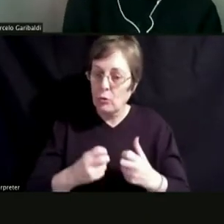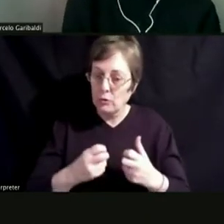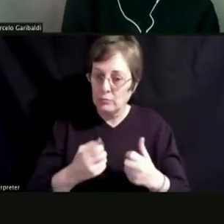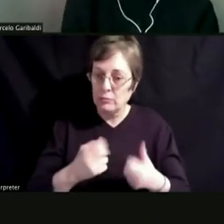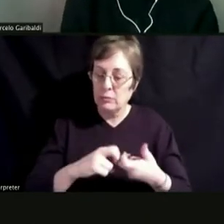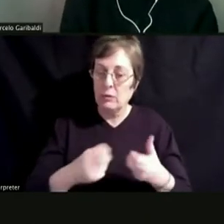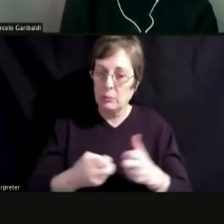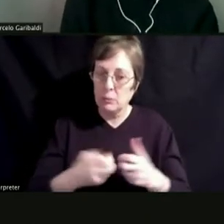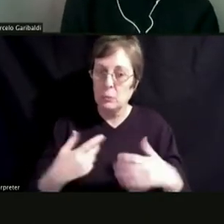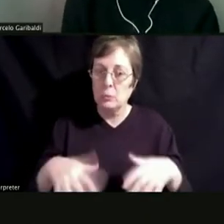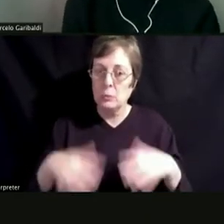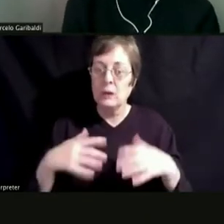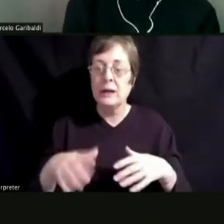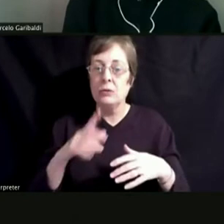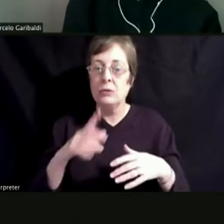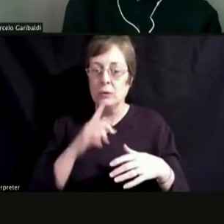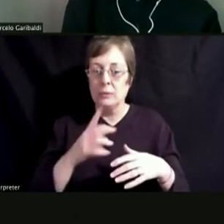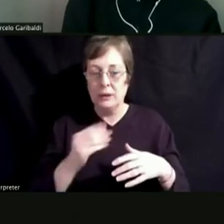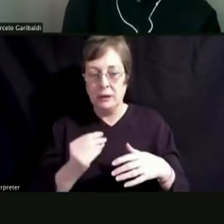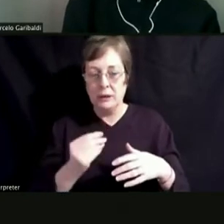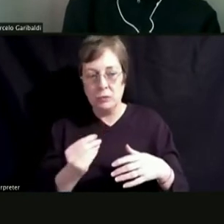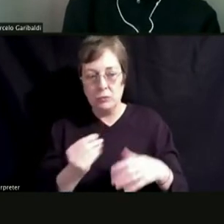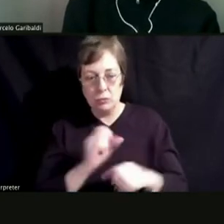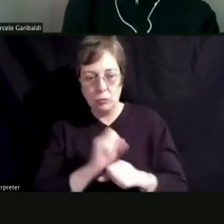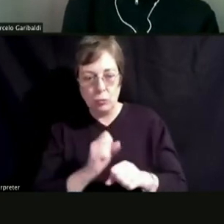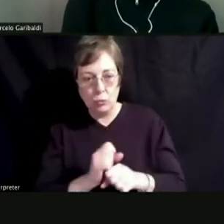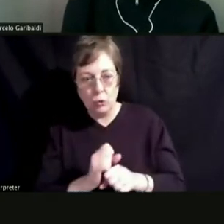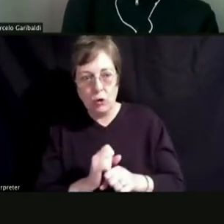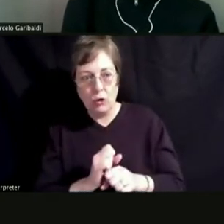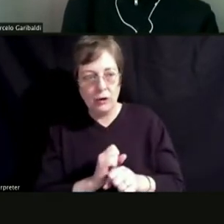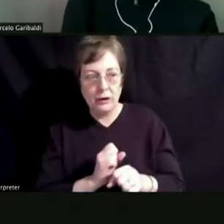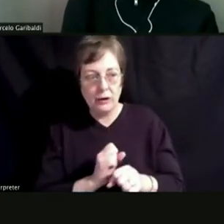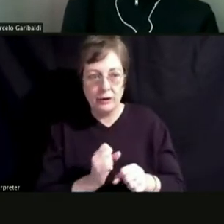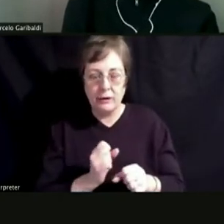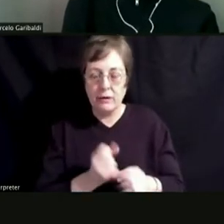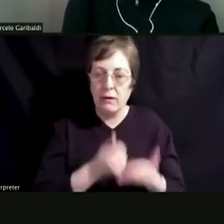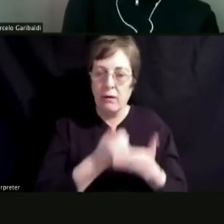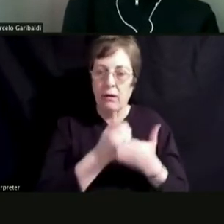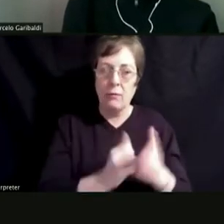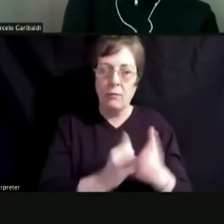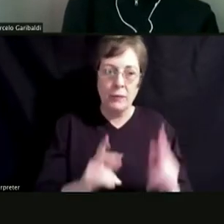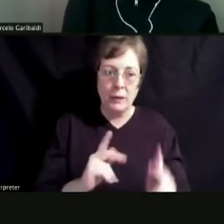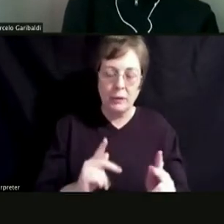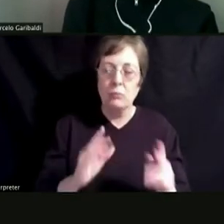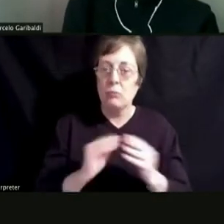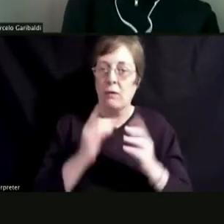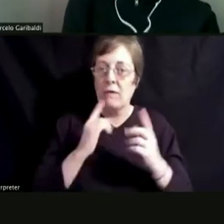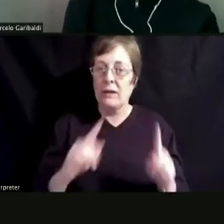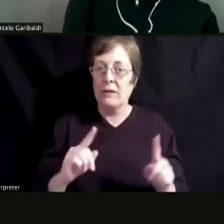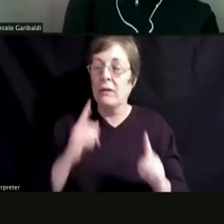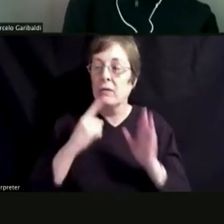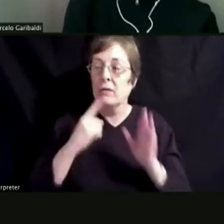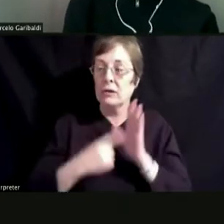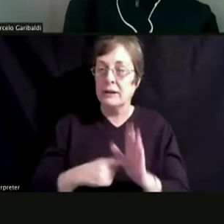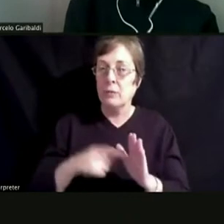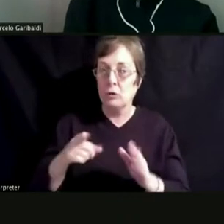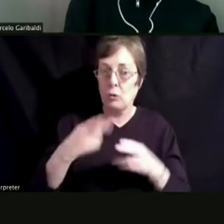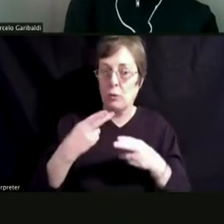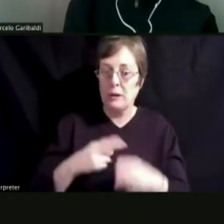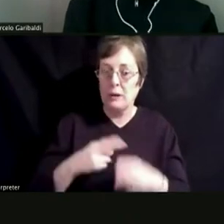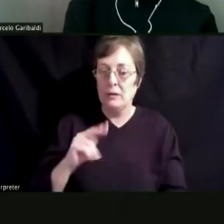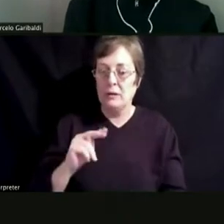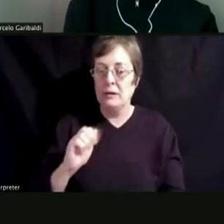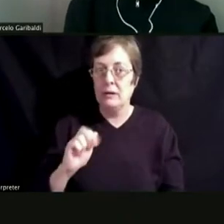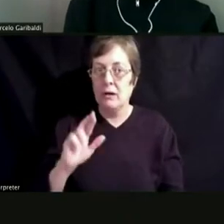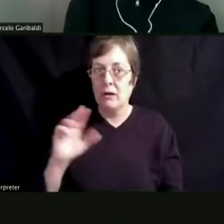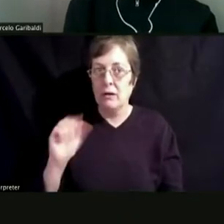of the public in a way that more people can get their hands on it and that it's effective. So the Narcan, you mentioned in the early read of my bio,